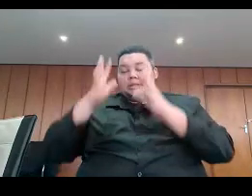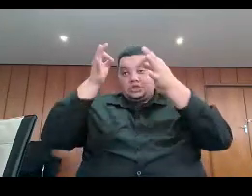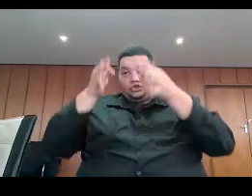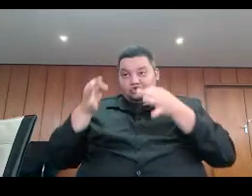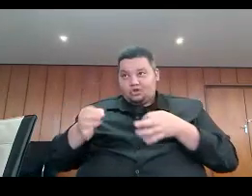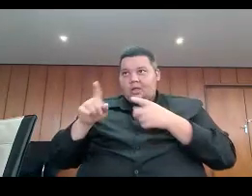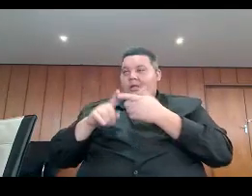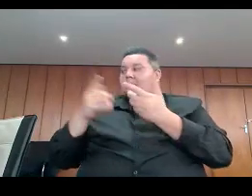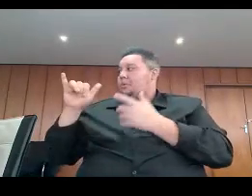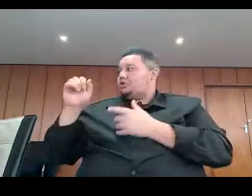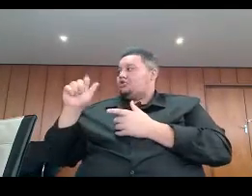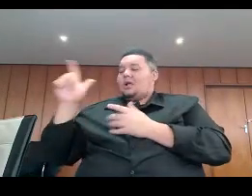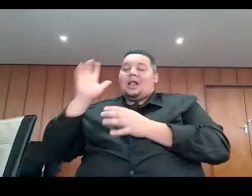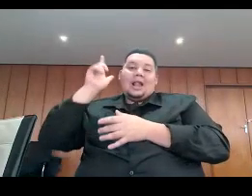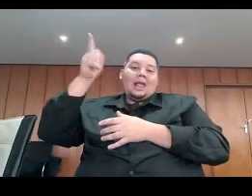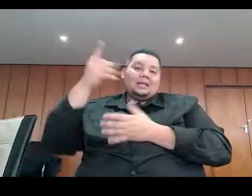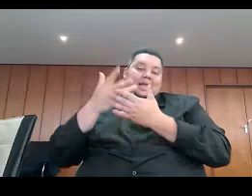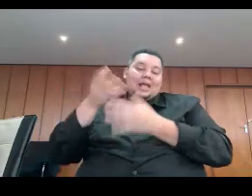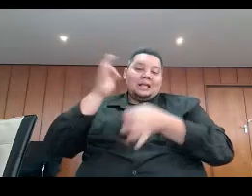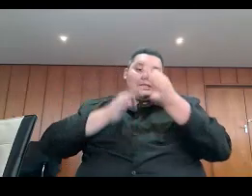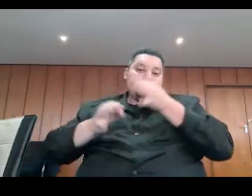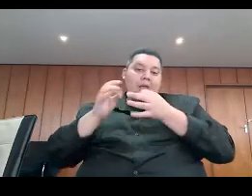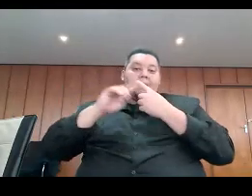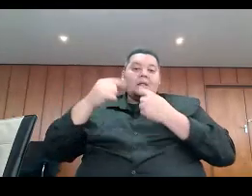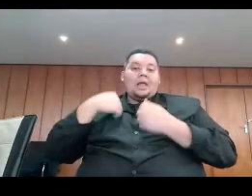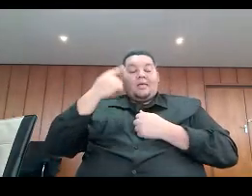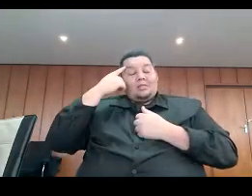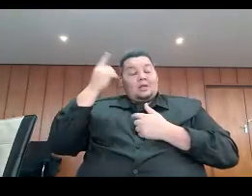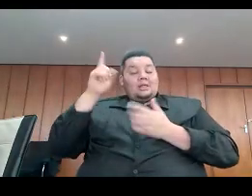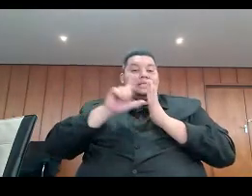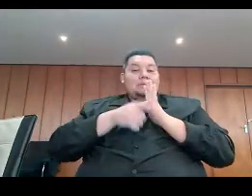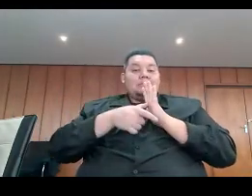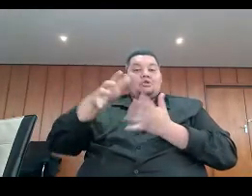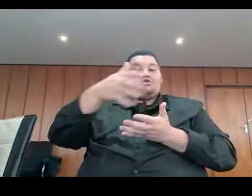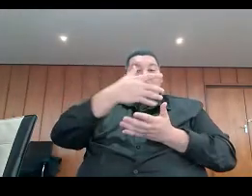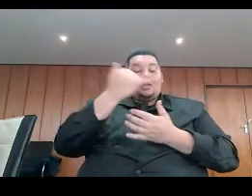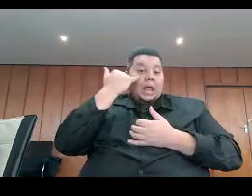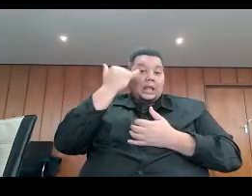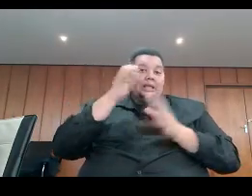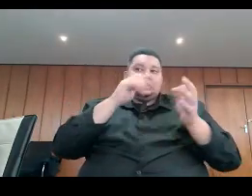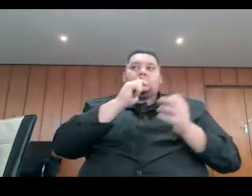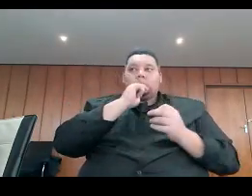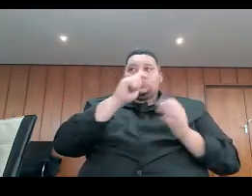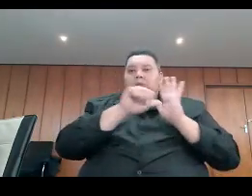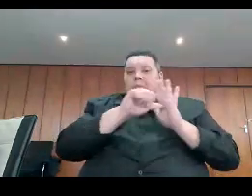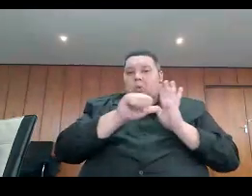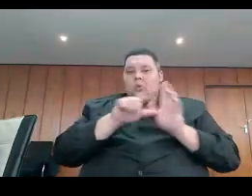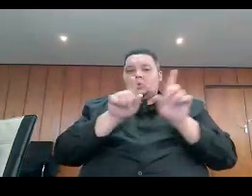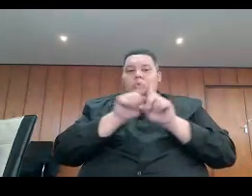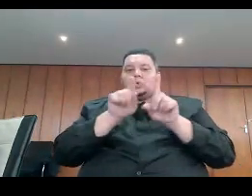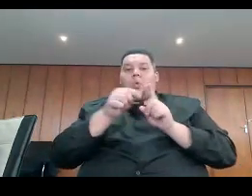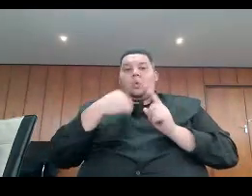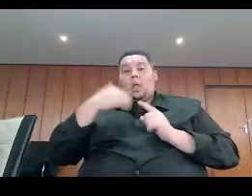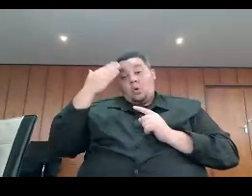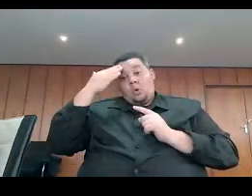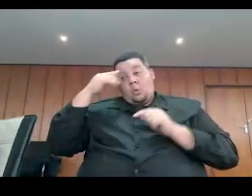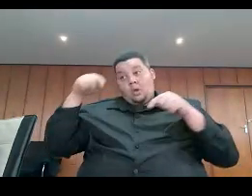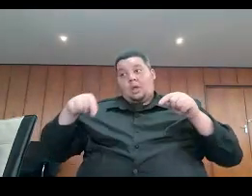can explain more later, but I think the Disability Data Initiative is important, and we know in South